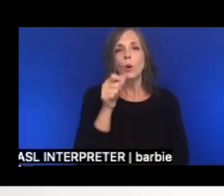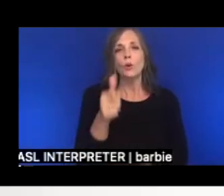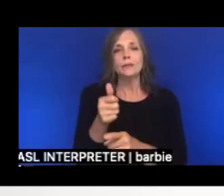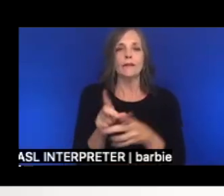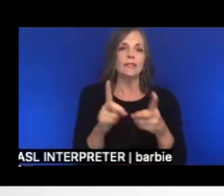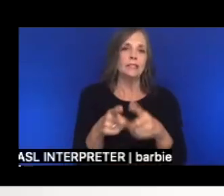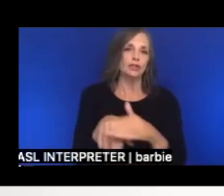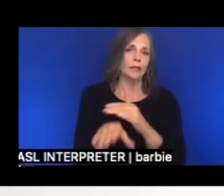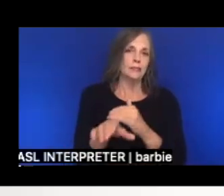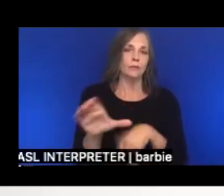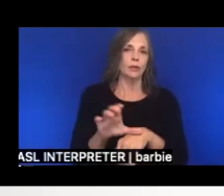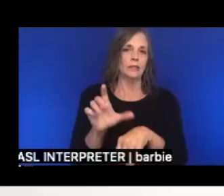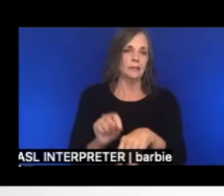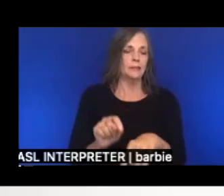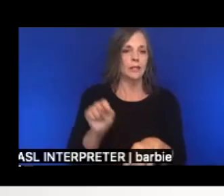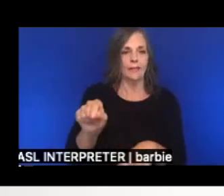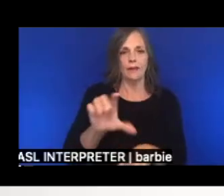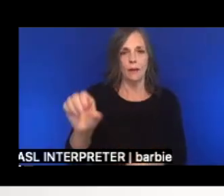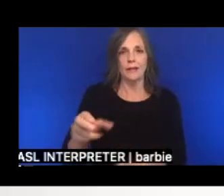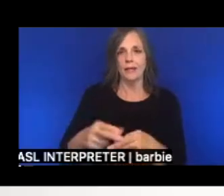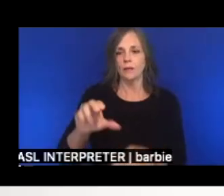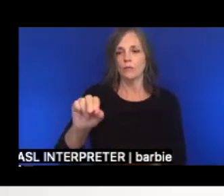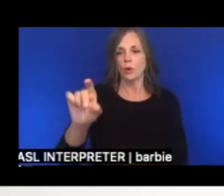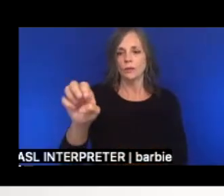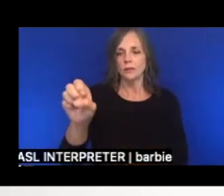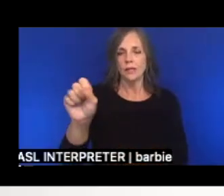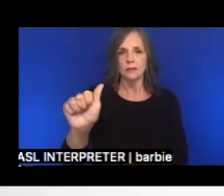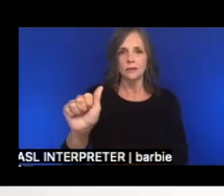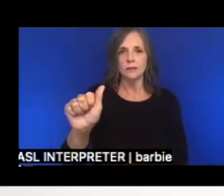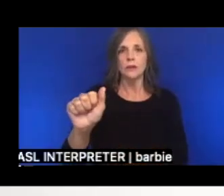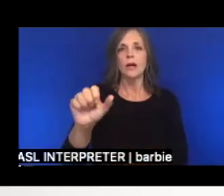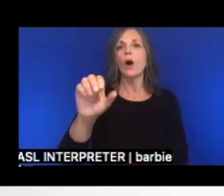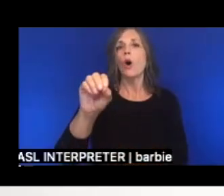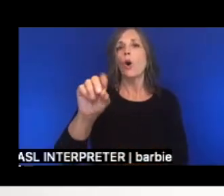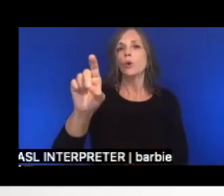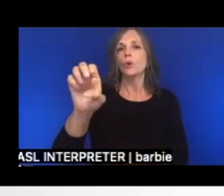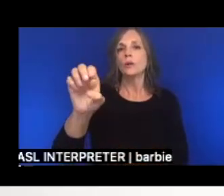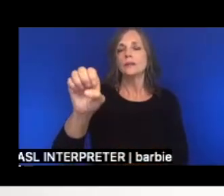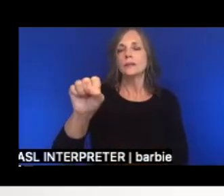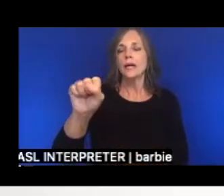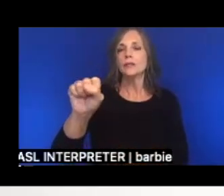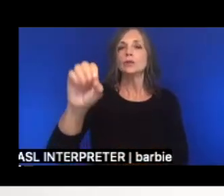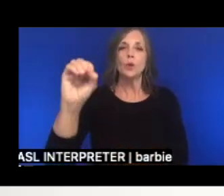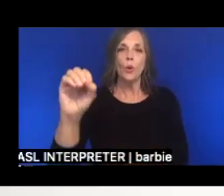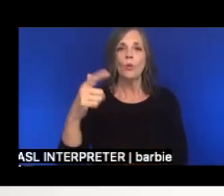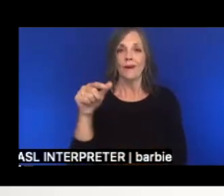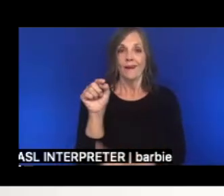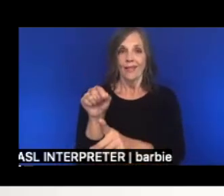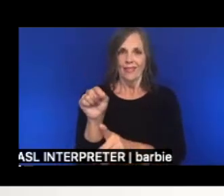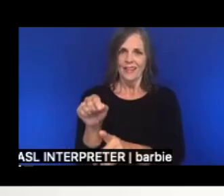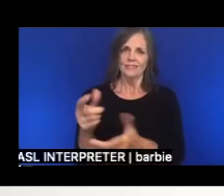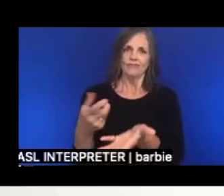Adesso. And the conversation today is more than words, how sign language unlocks new worlds. This is especially